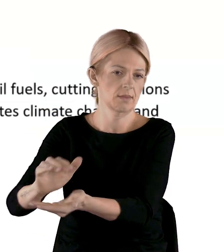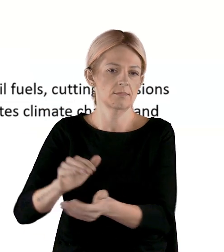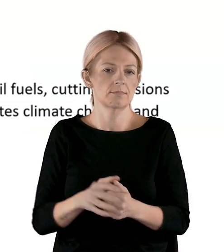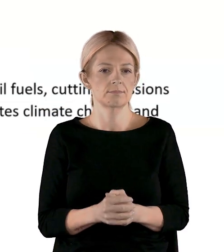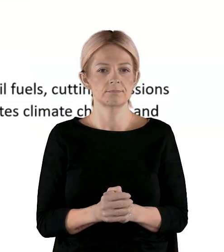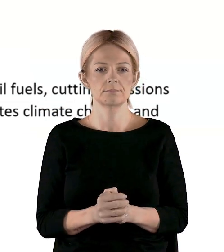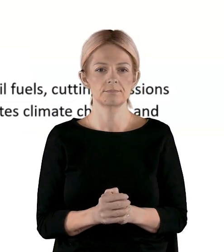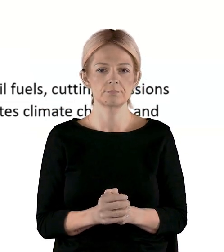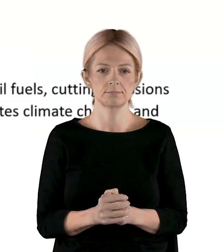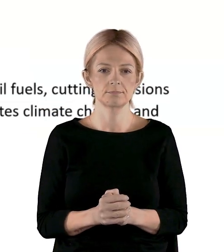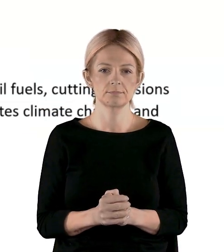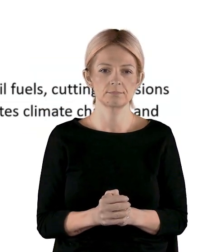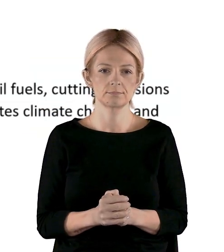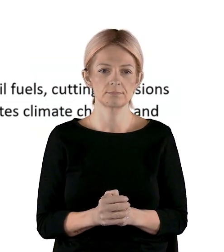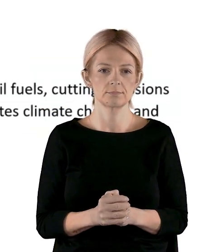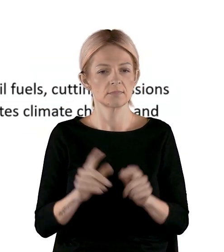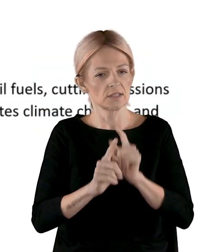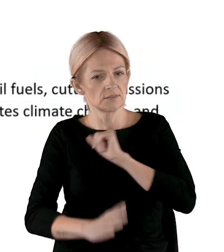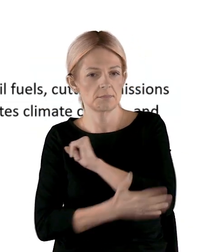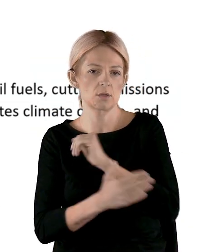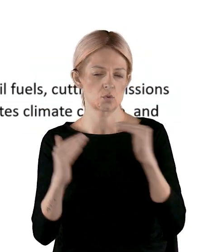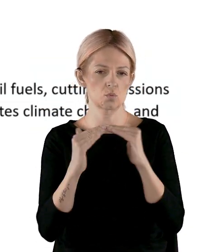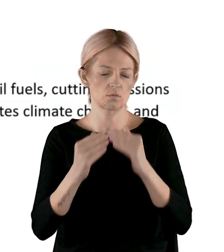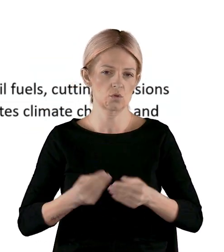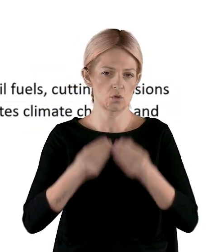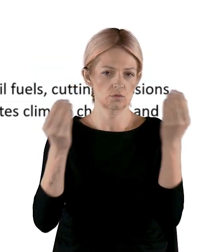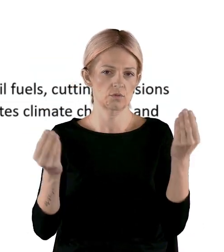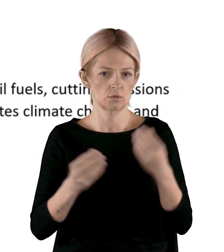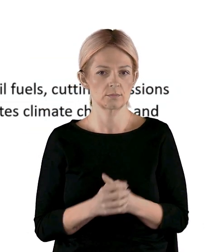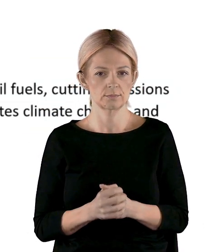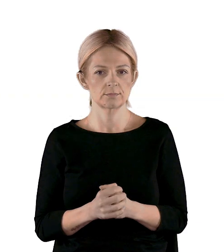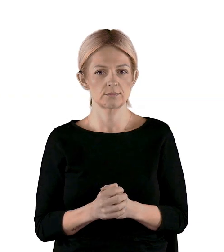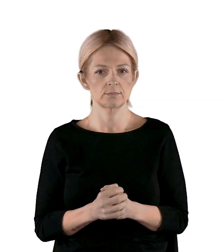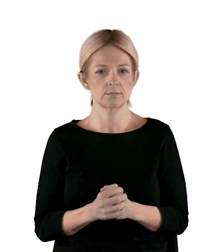reduce dependence on fossil fuels, and promote sustainability.